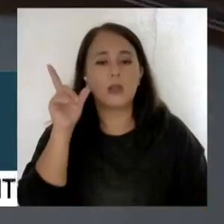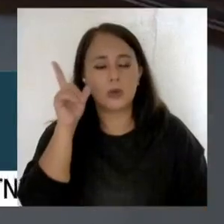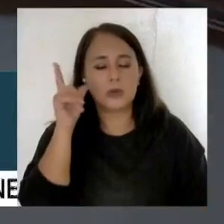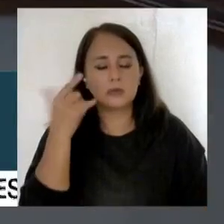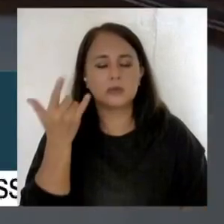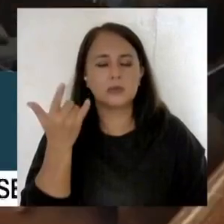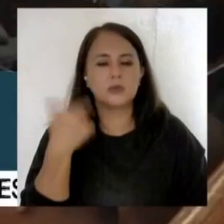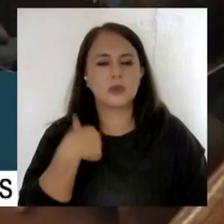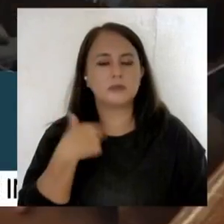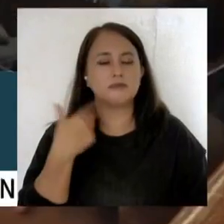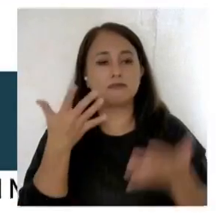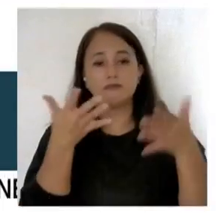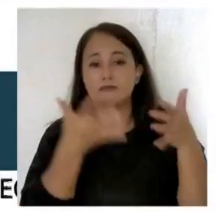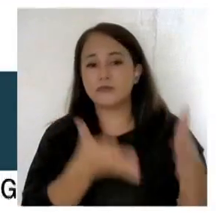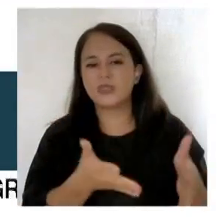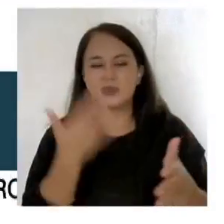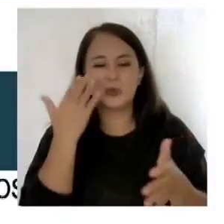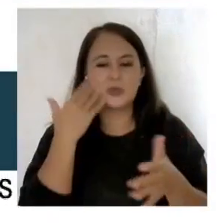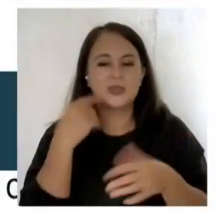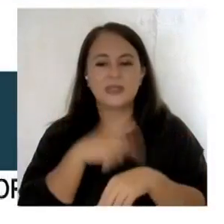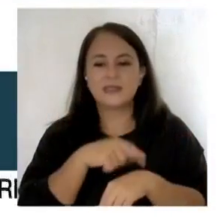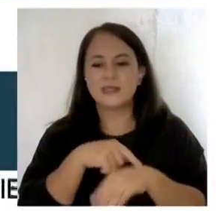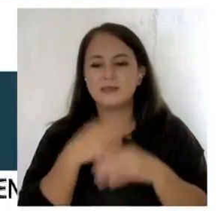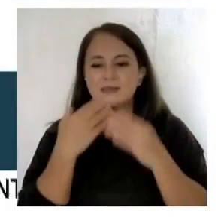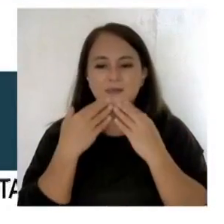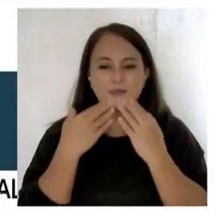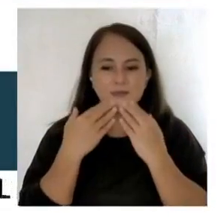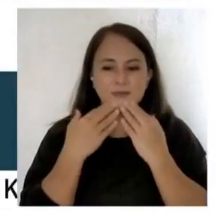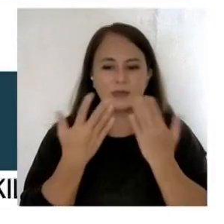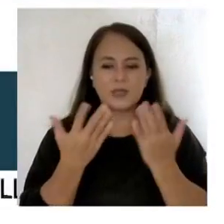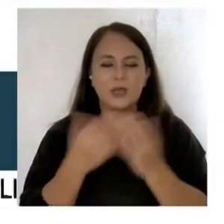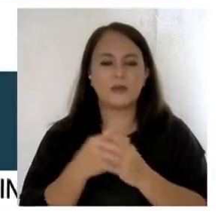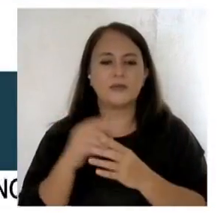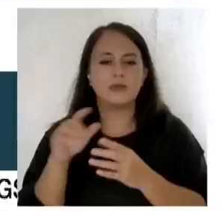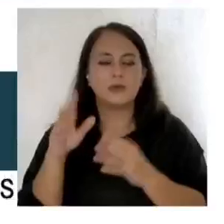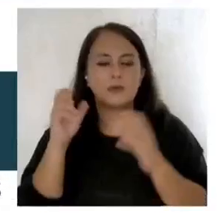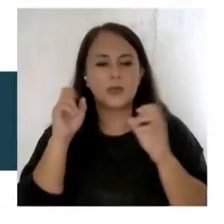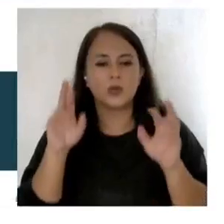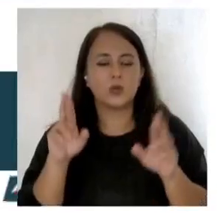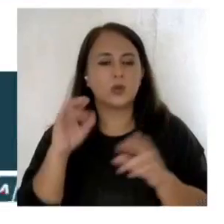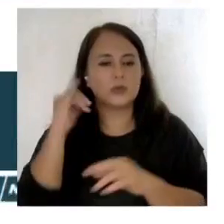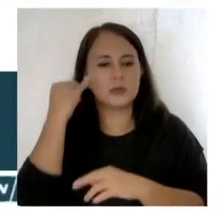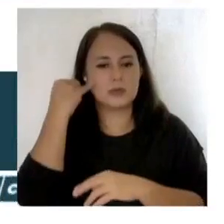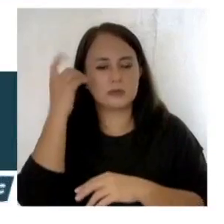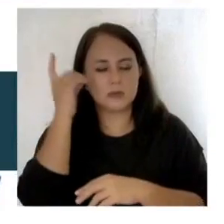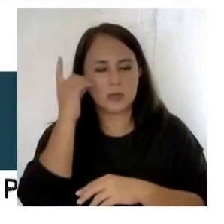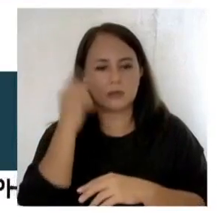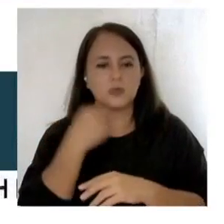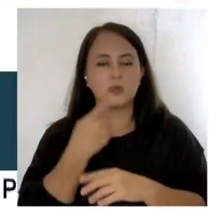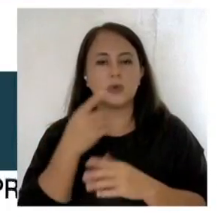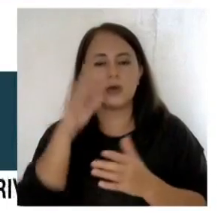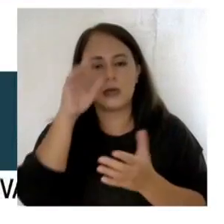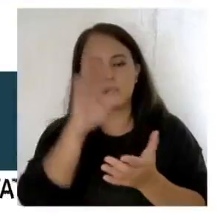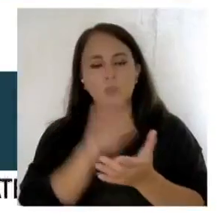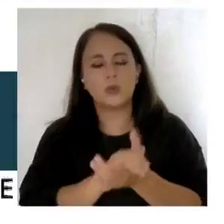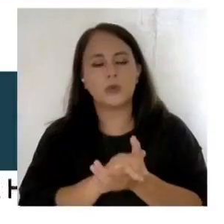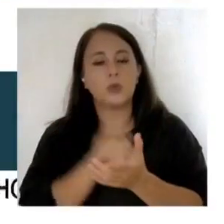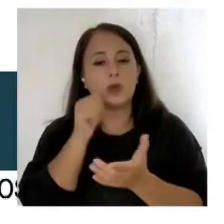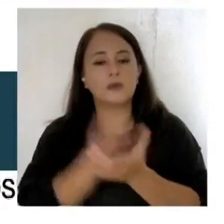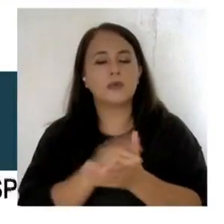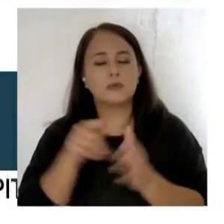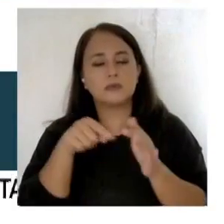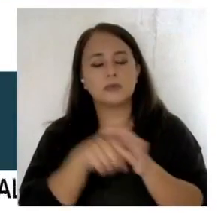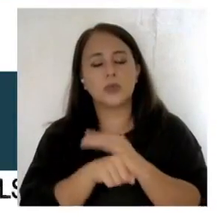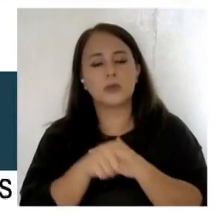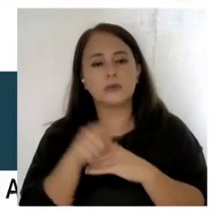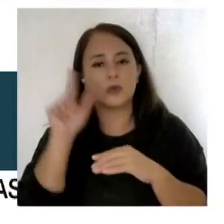leave it at that. We've run out of time. Mayor Janice Degamo there of Pamplona, also widow of the slain governor. Of Negros Oriental, Roel Degamo. Thank